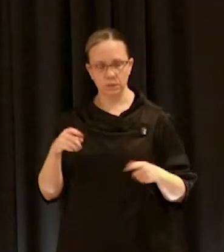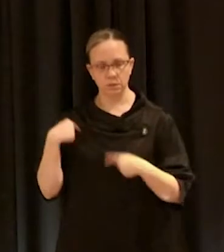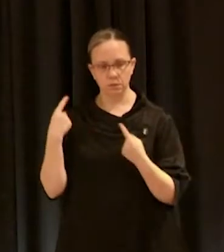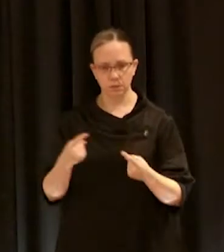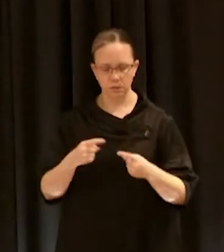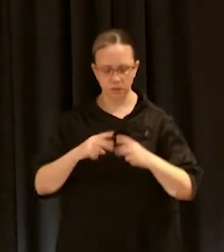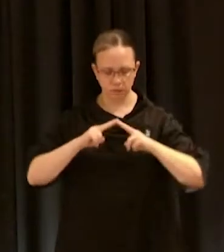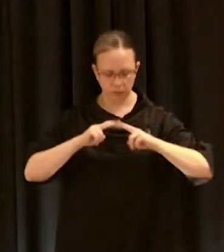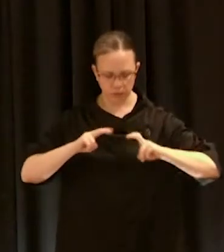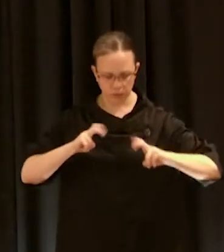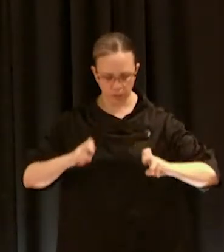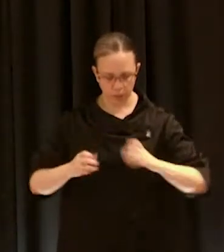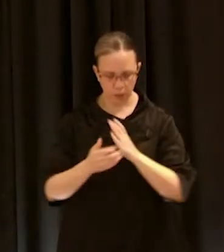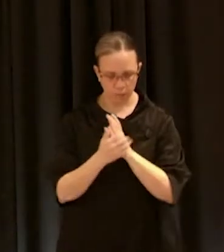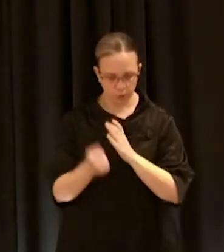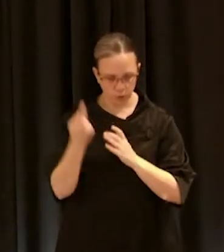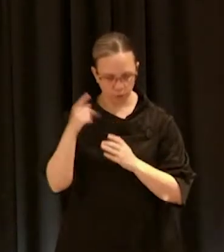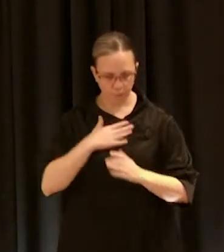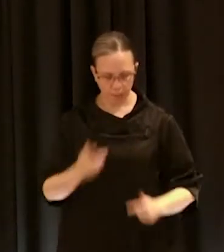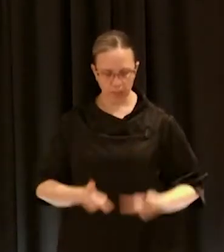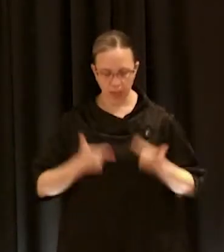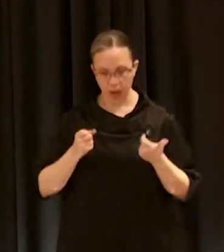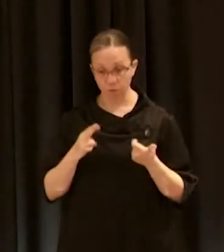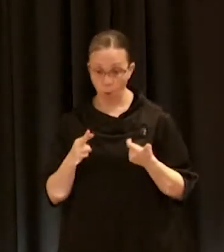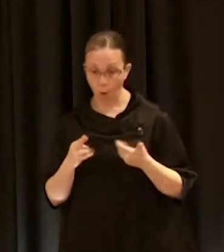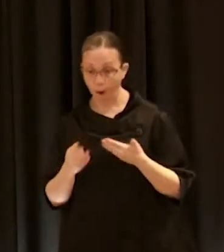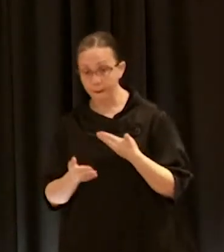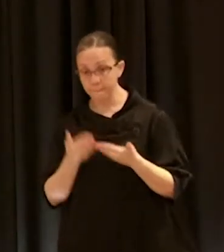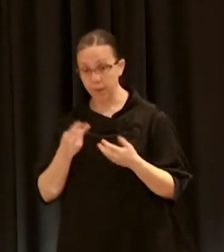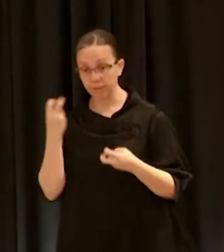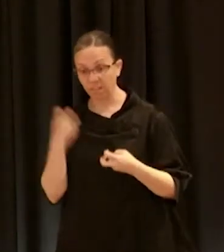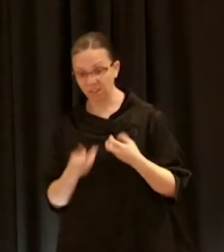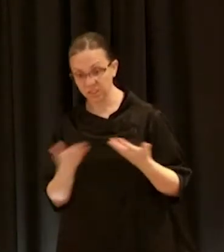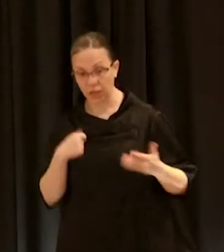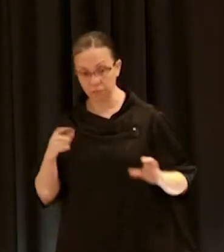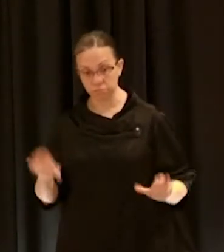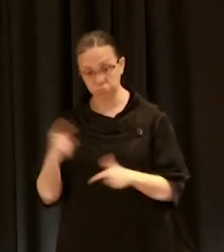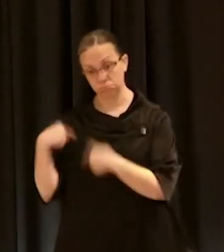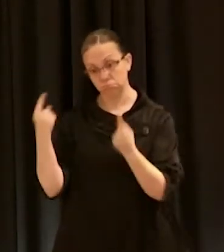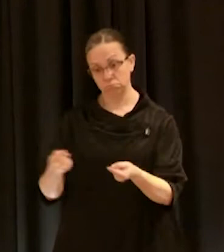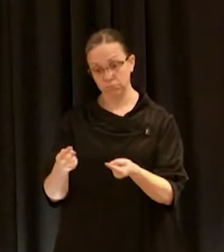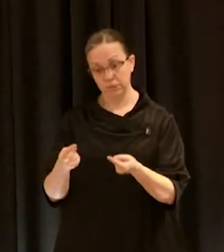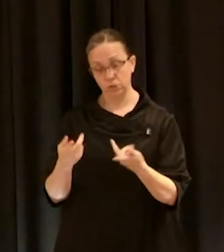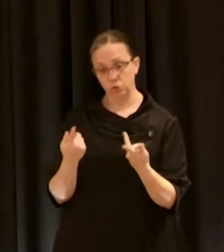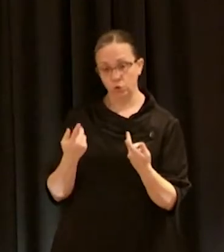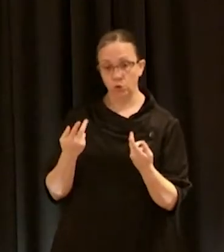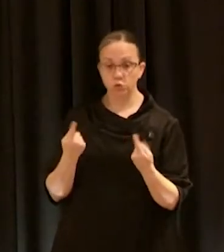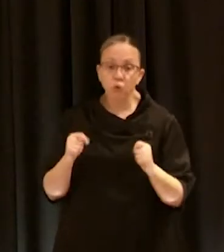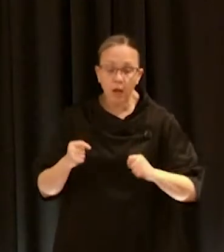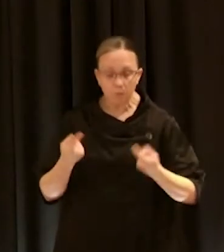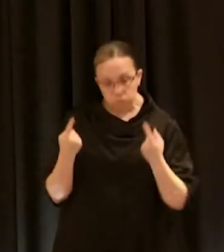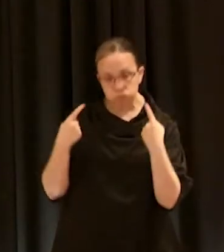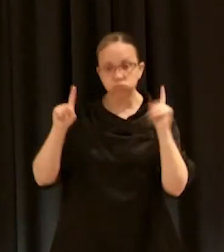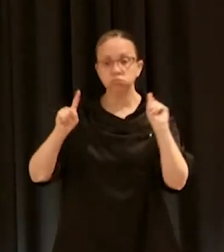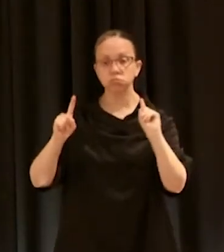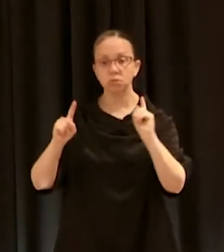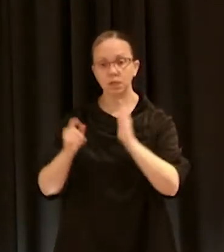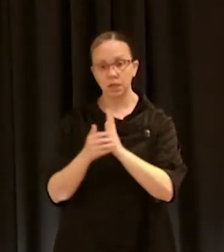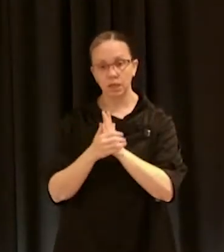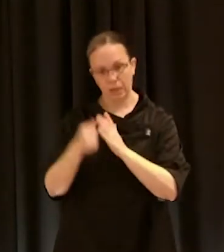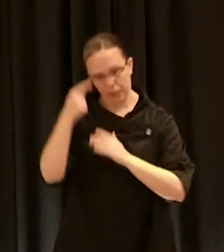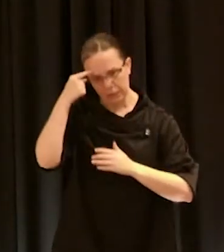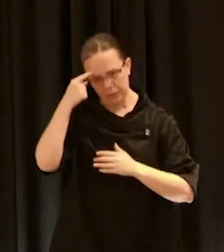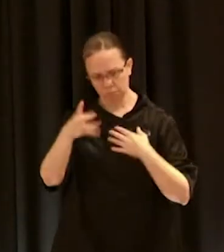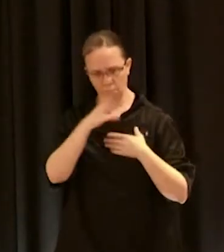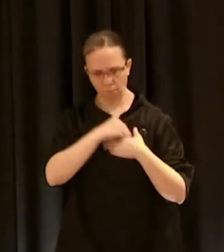discover the potential for my life. Or maybe the hardest thing I've ever done is trying to fulfill the potential that I think